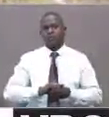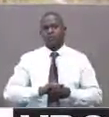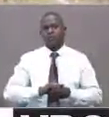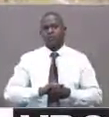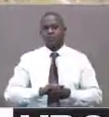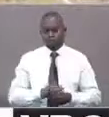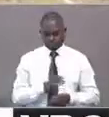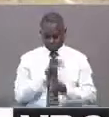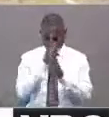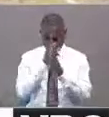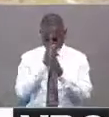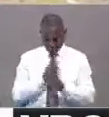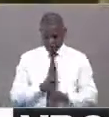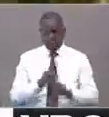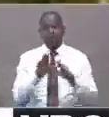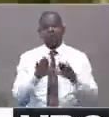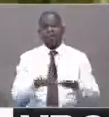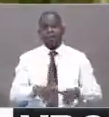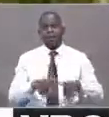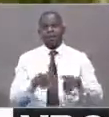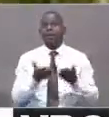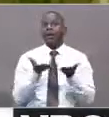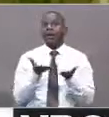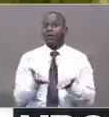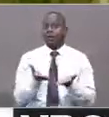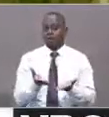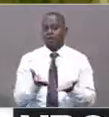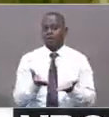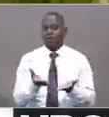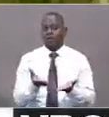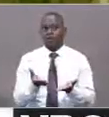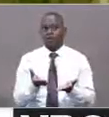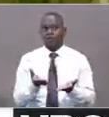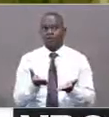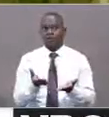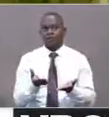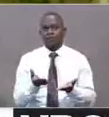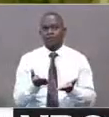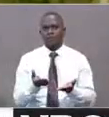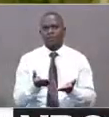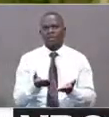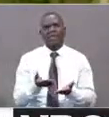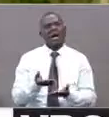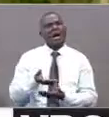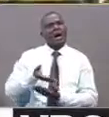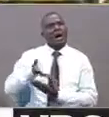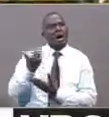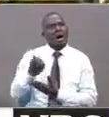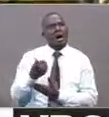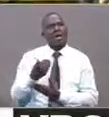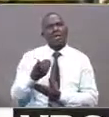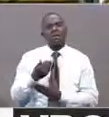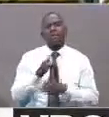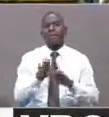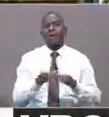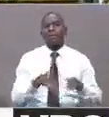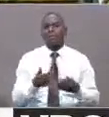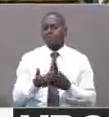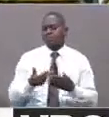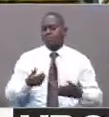Your Excellency, the parliament that you'll have now will not be like any parliament you have worked with before.